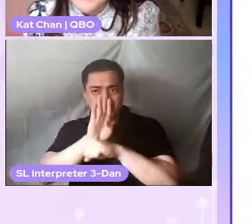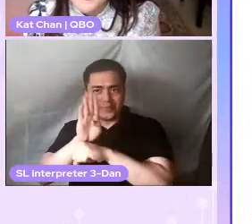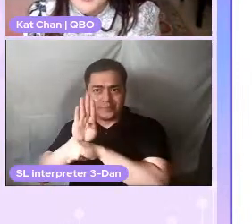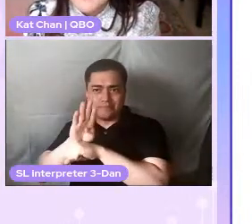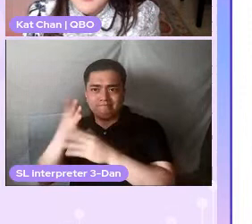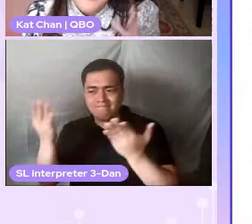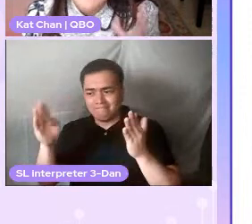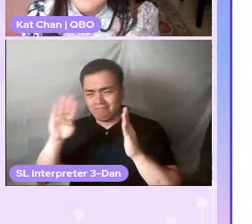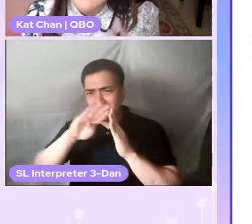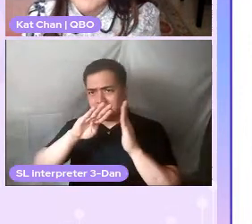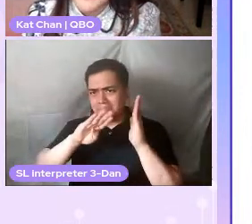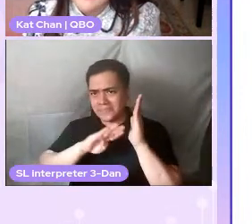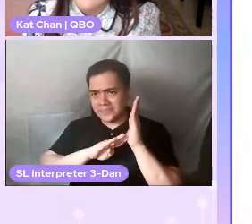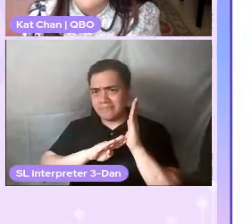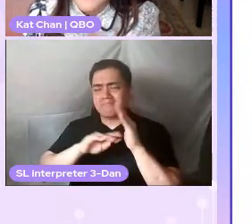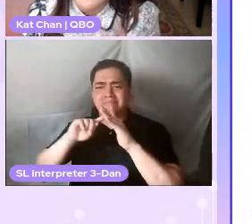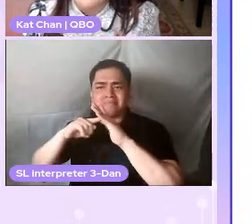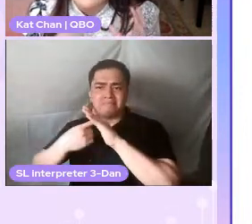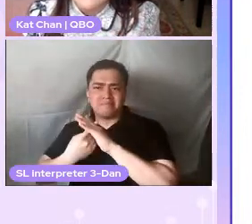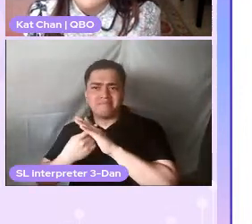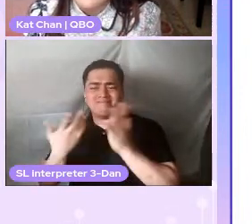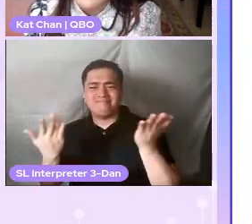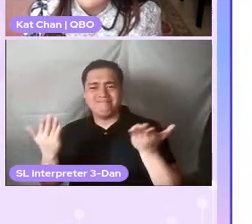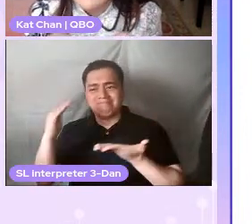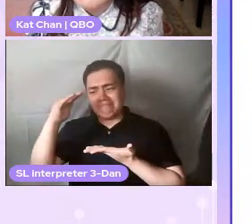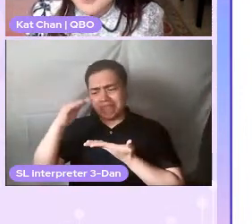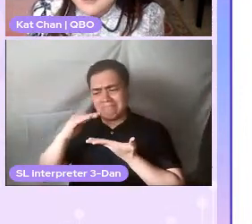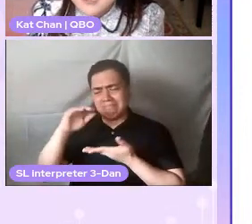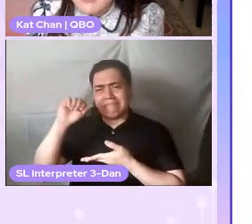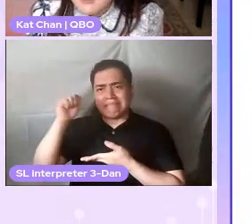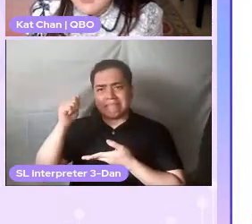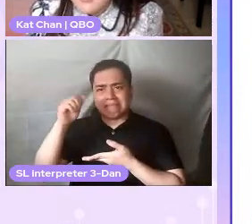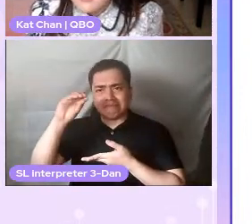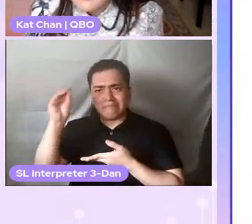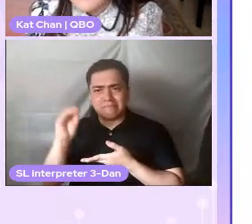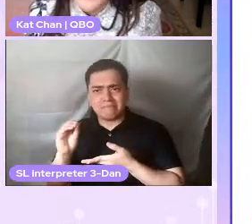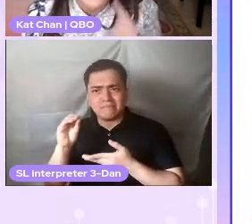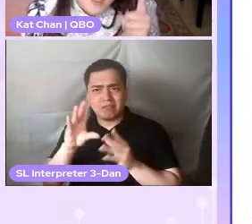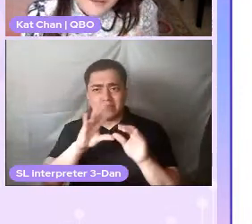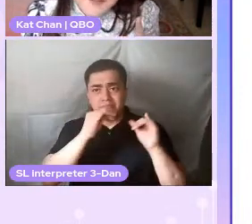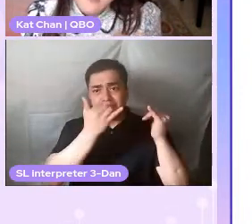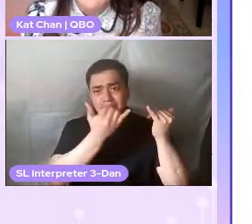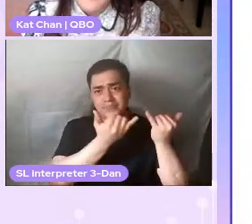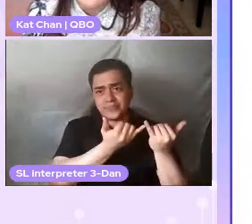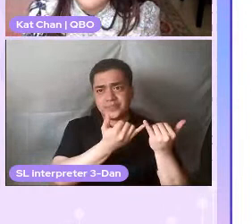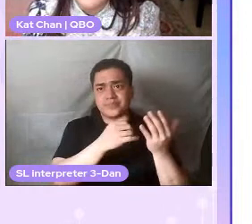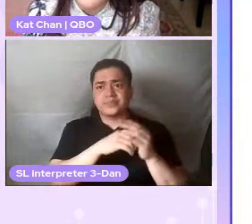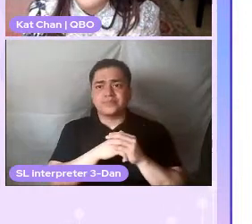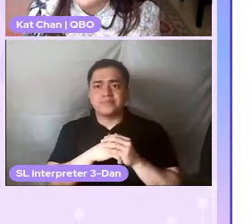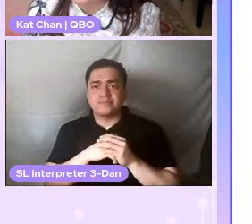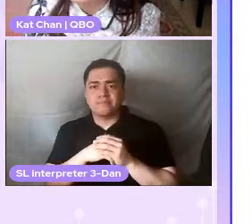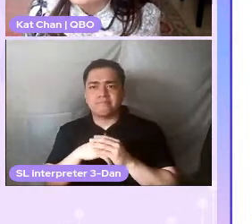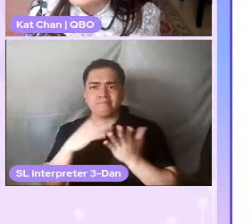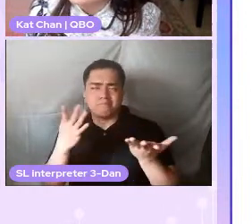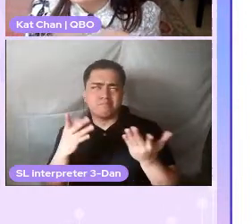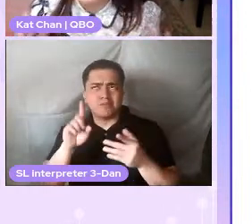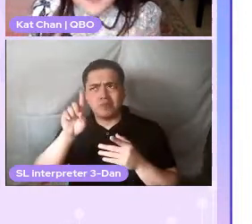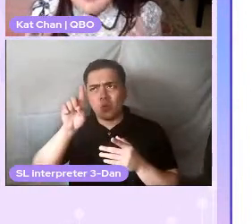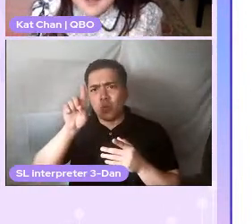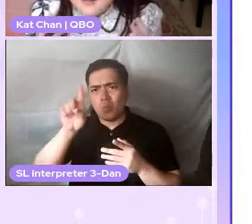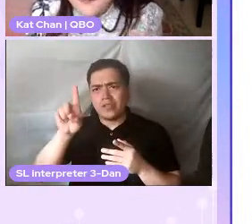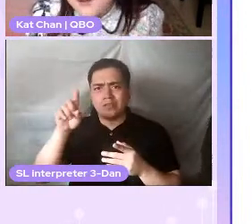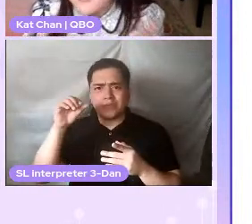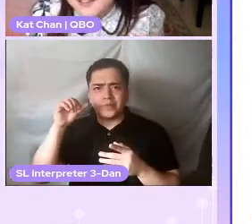that goes into startups, less than 10% of that goes to companies with even one female founder. And I think when you look at